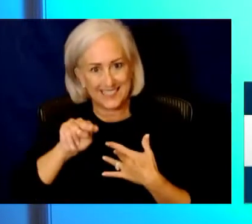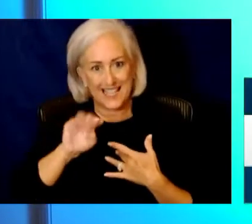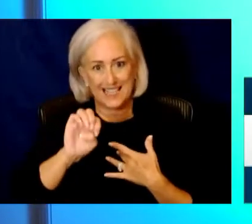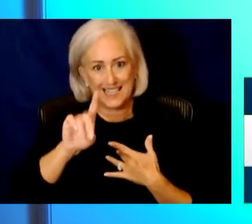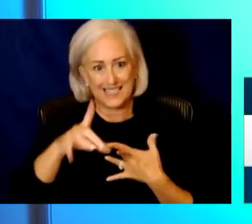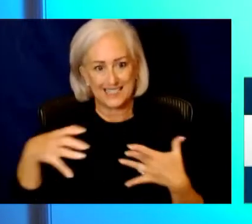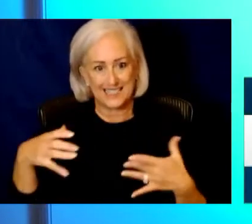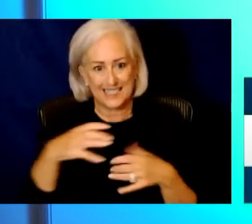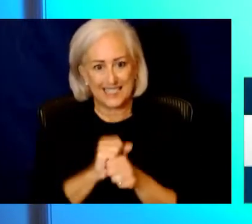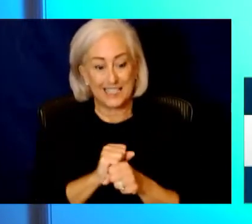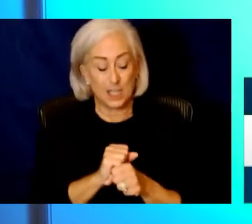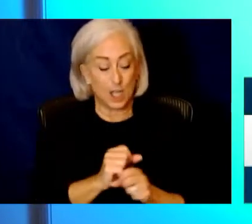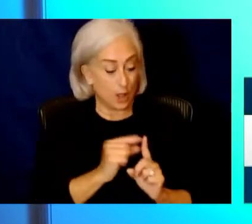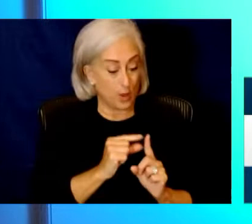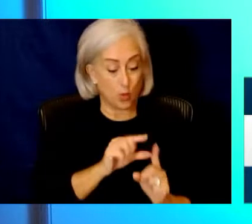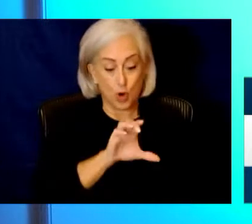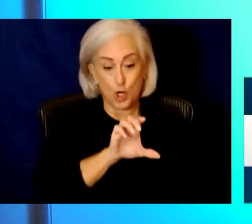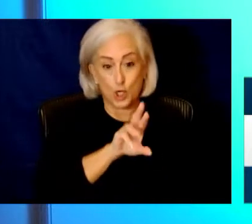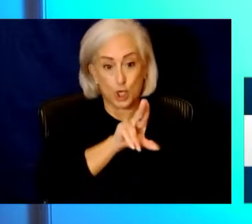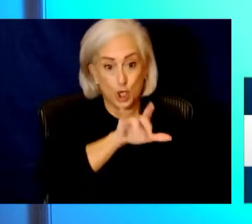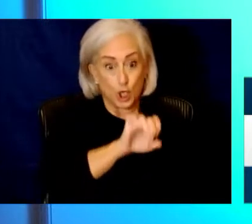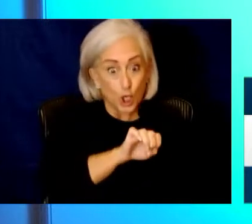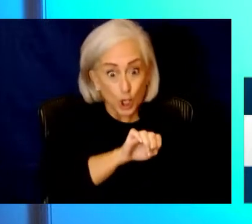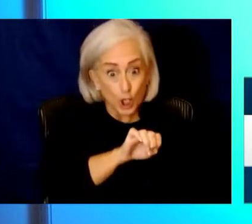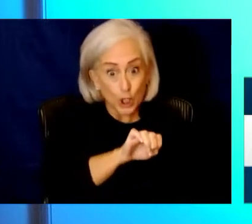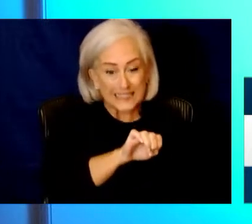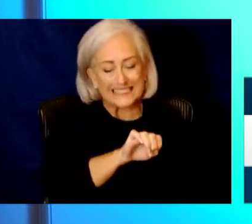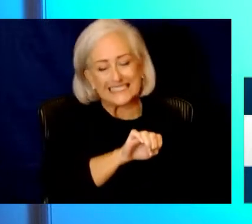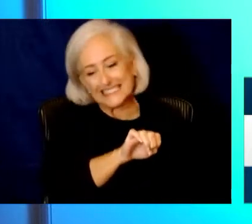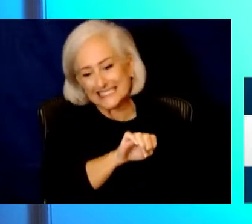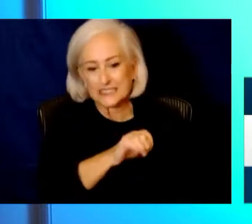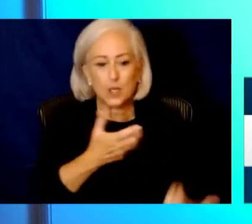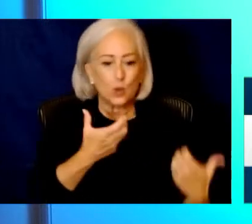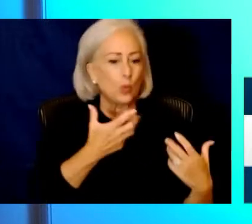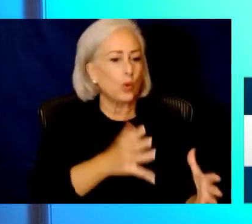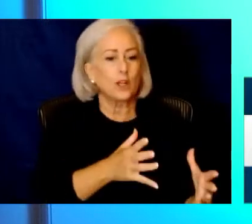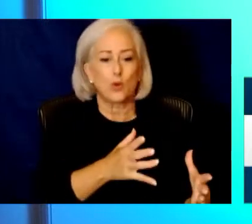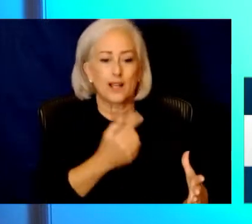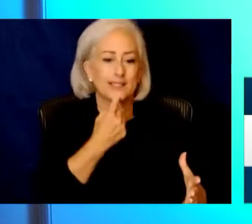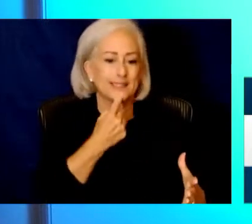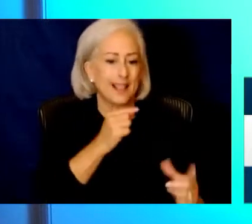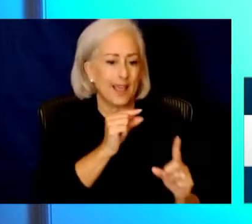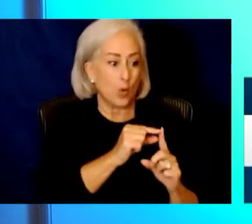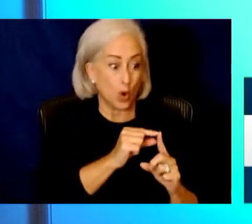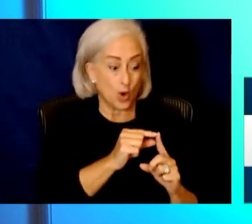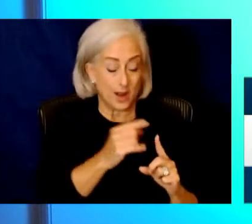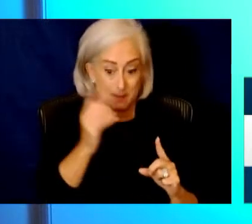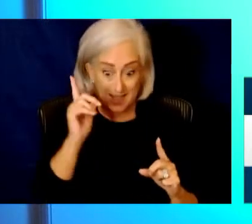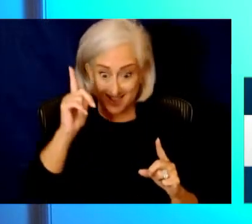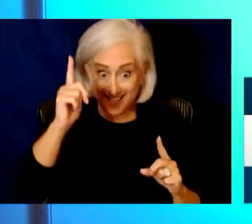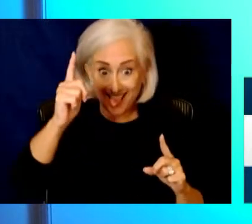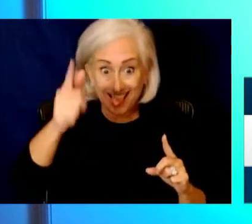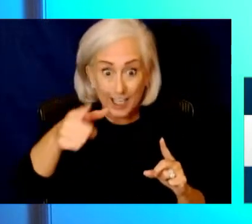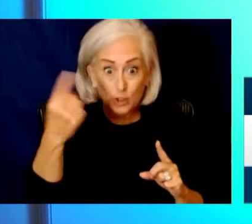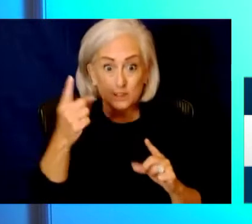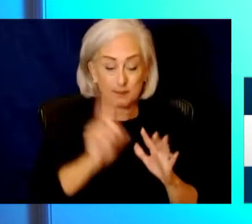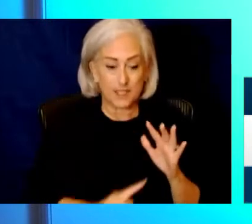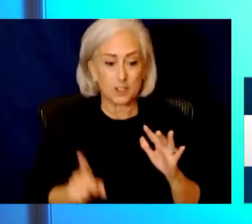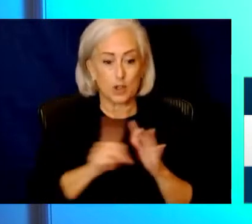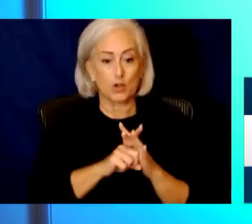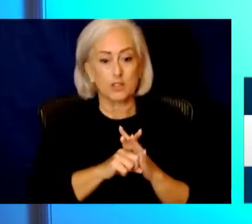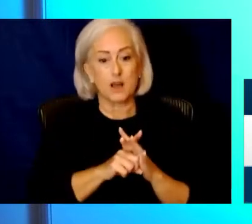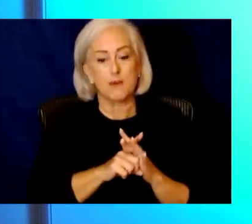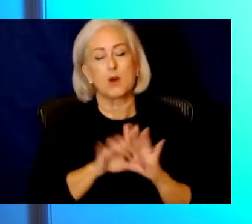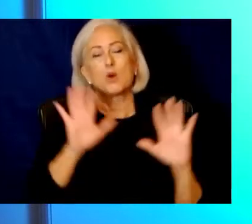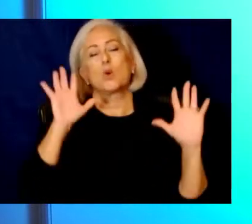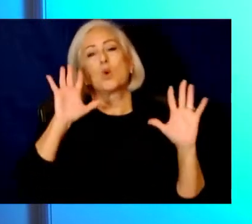cure because once you tell a patient they're cured and then something shows up, everybody's completely devastated. Remember that when a patient